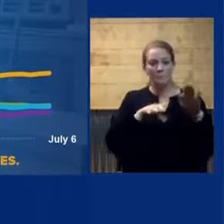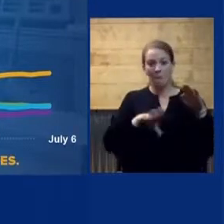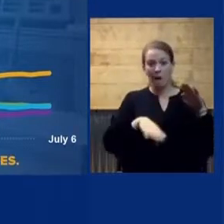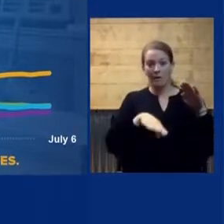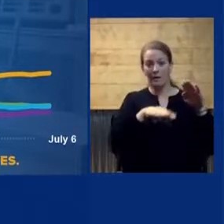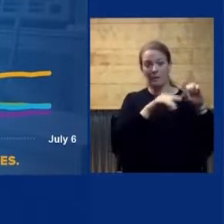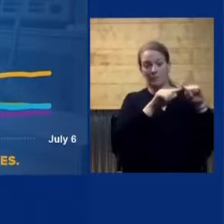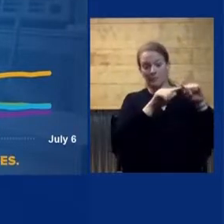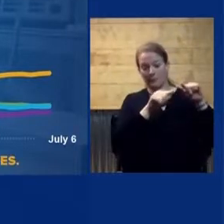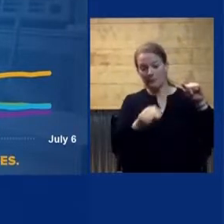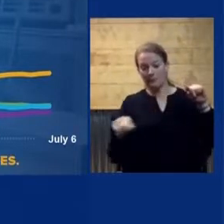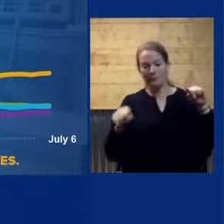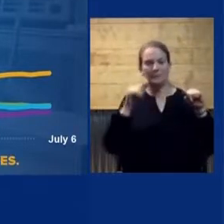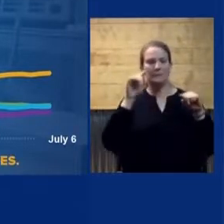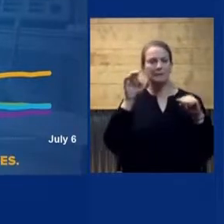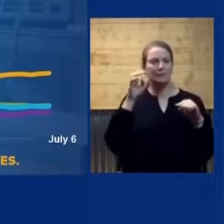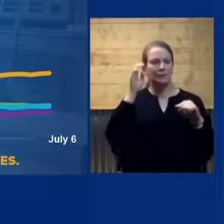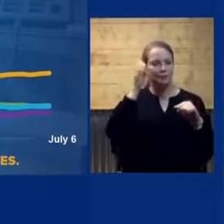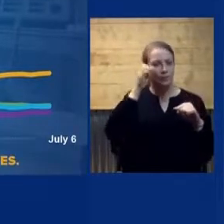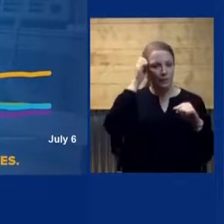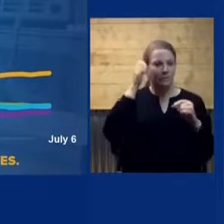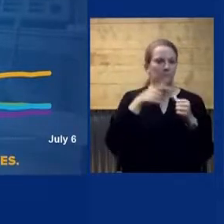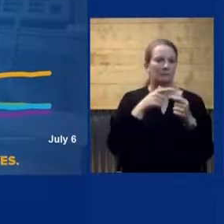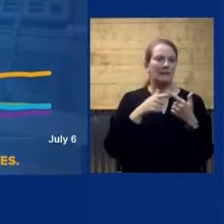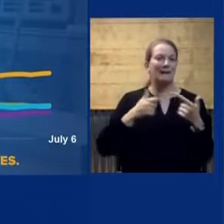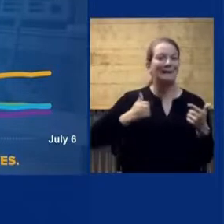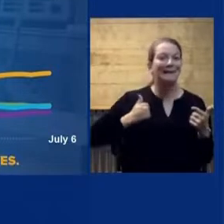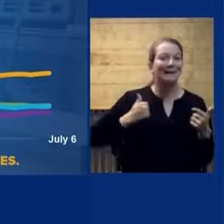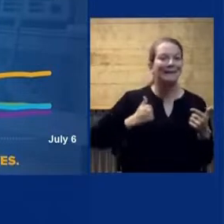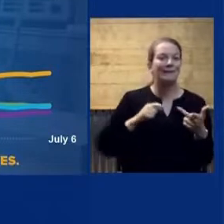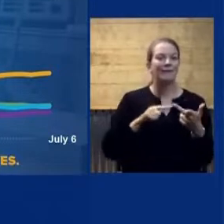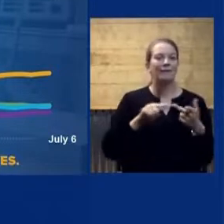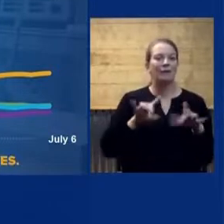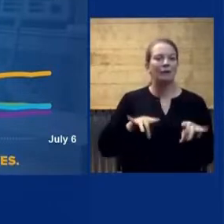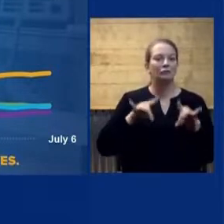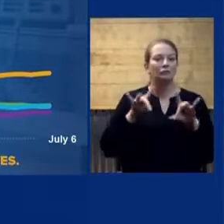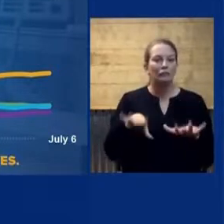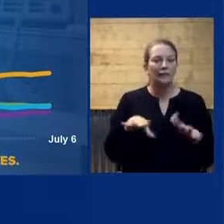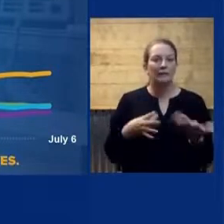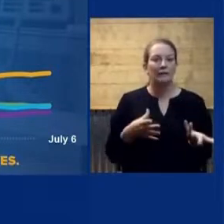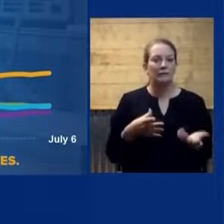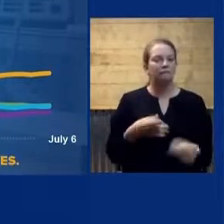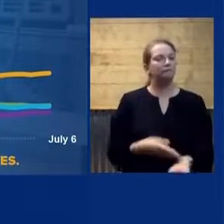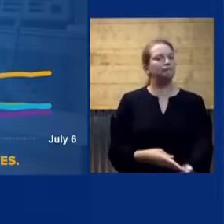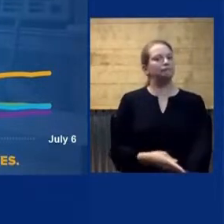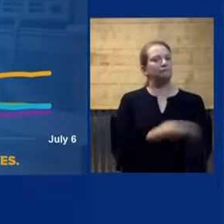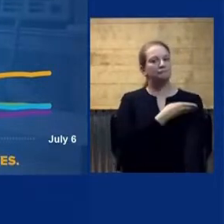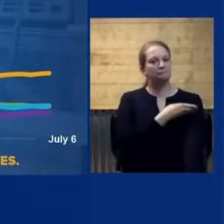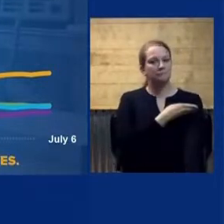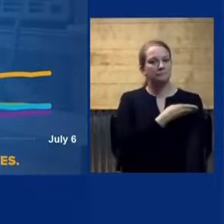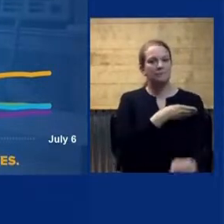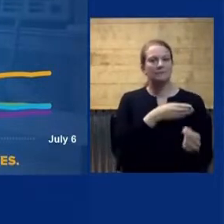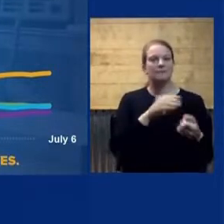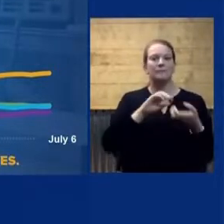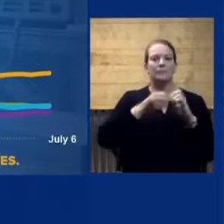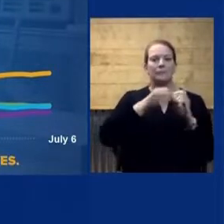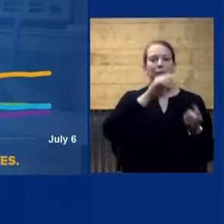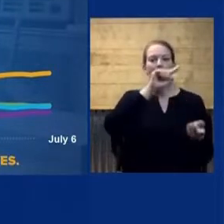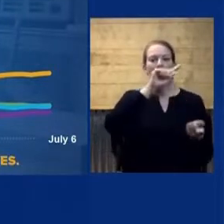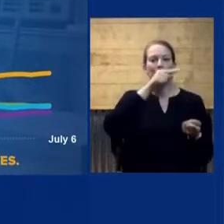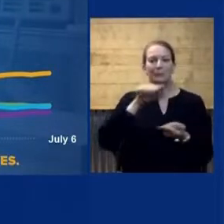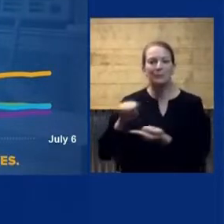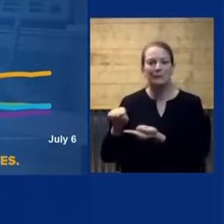That's EU, that's Canada, that's Australia. They are all down and basically